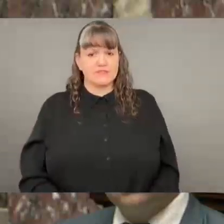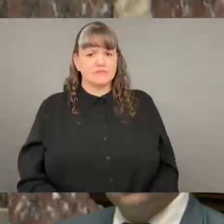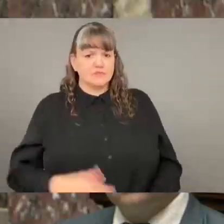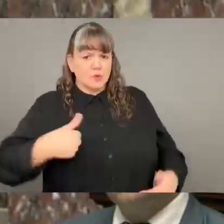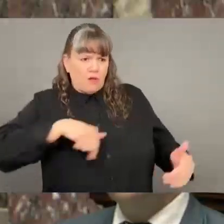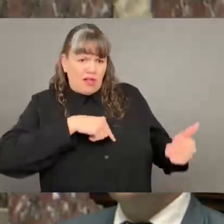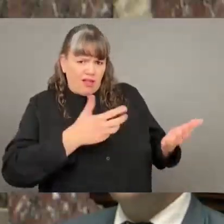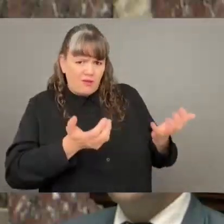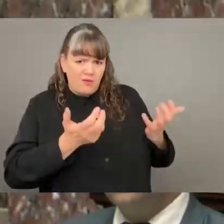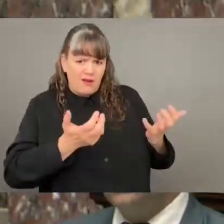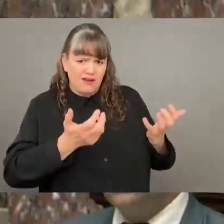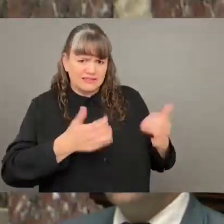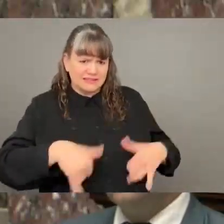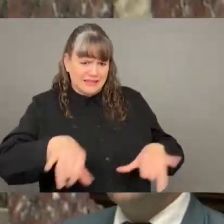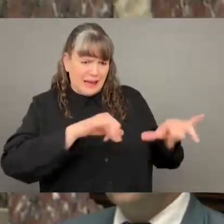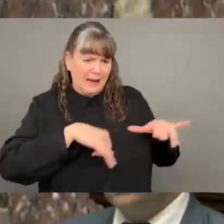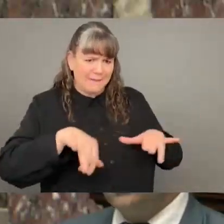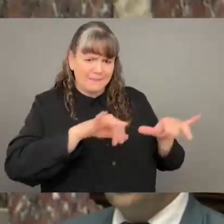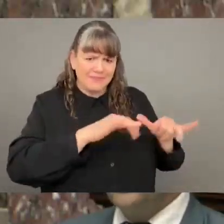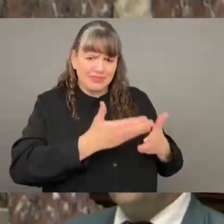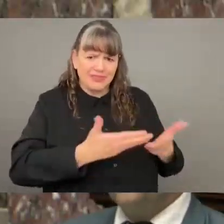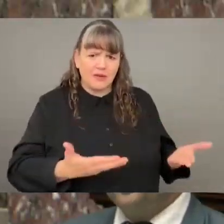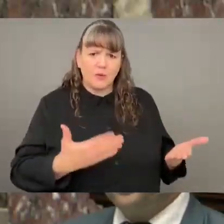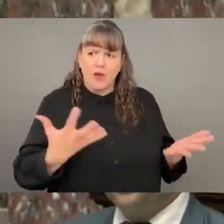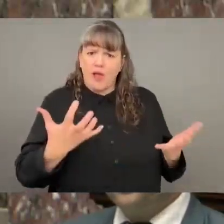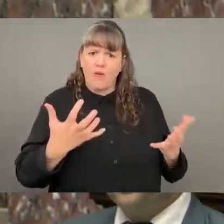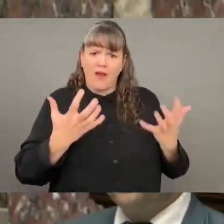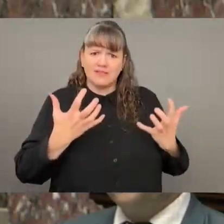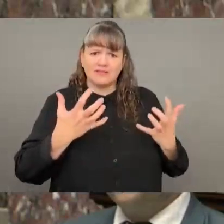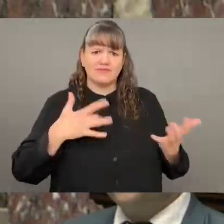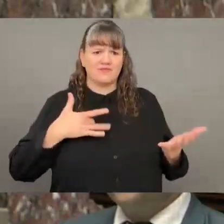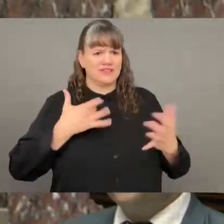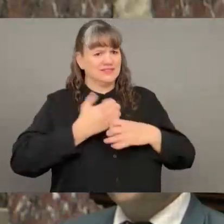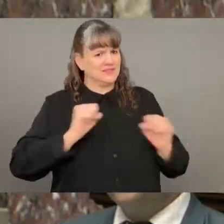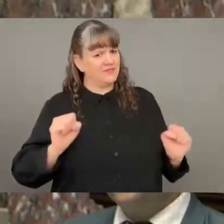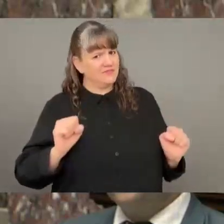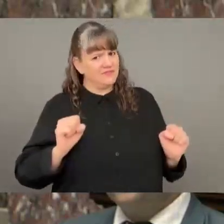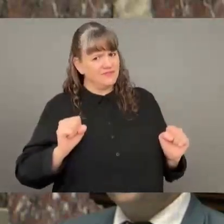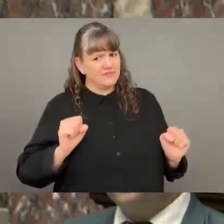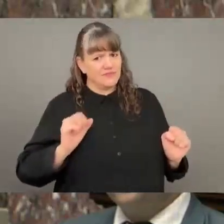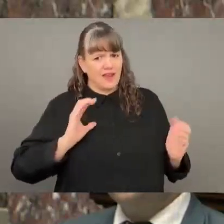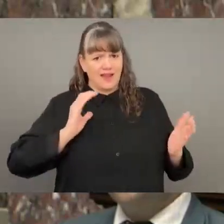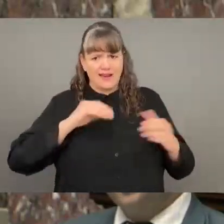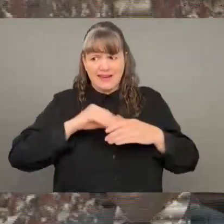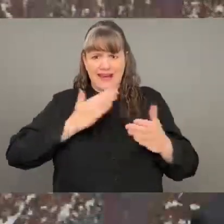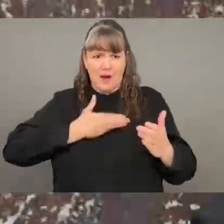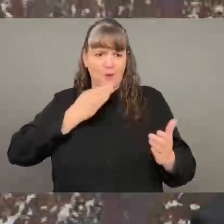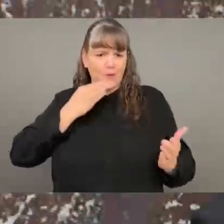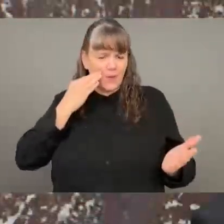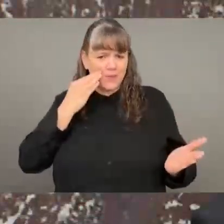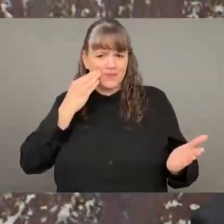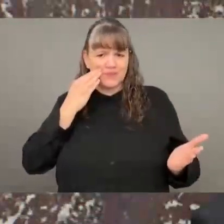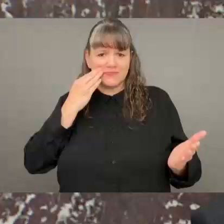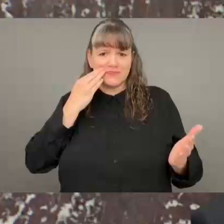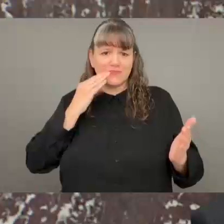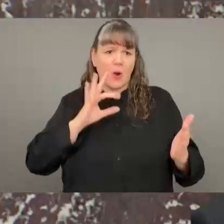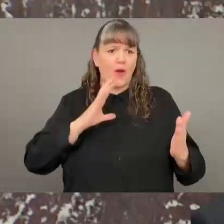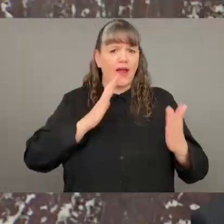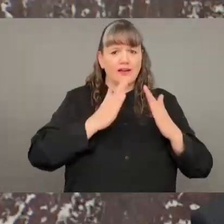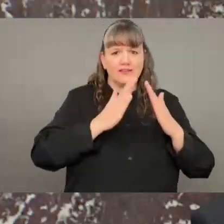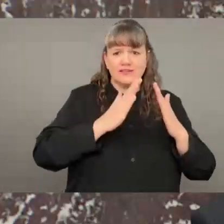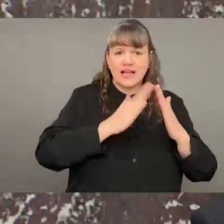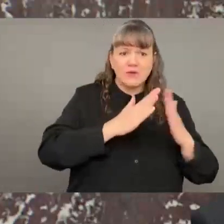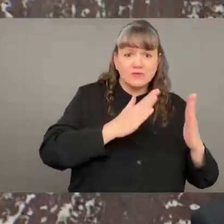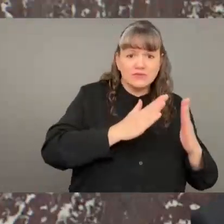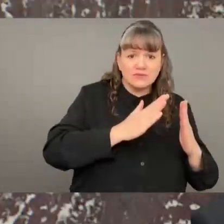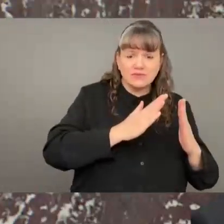We all want to feel safe in our neighborhoods, downtown, and in our communities. Our Repeat